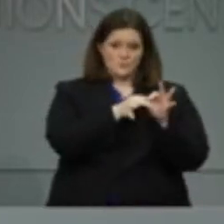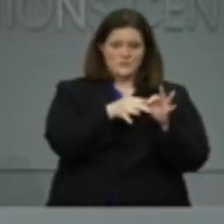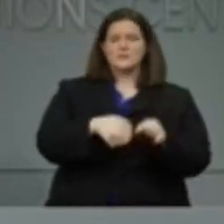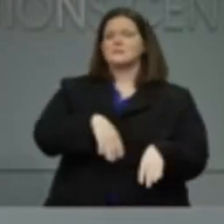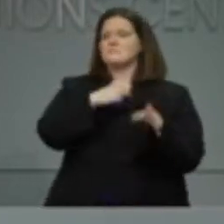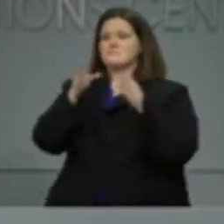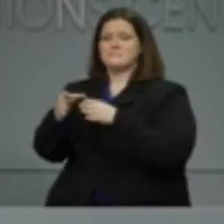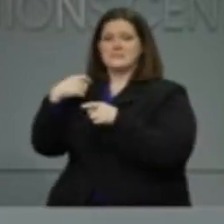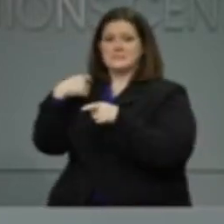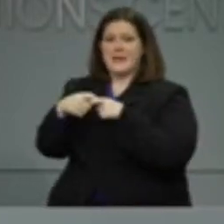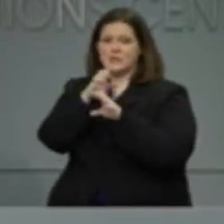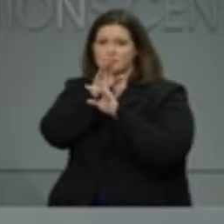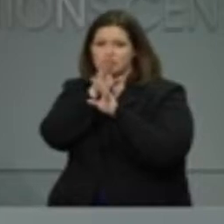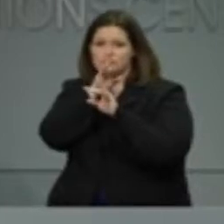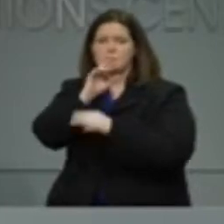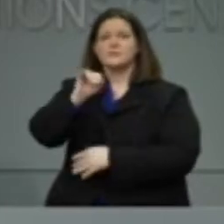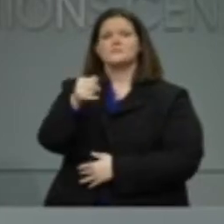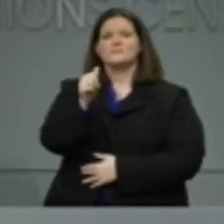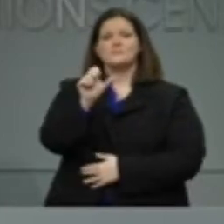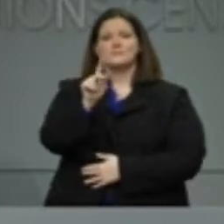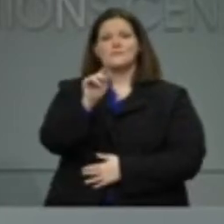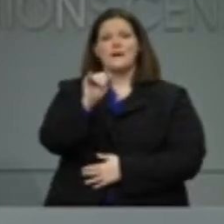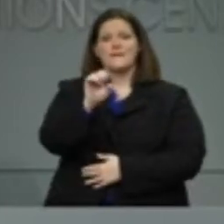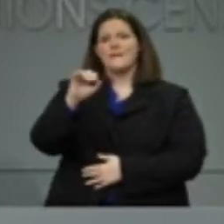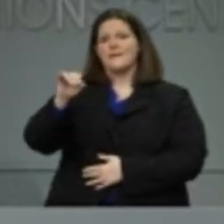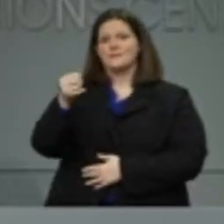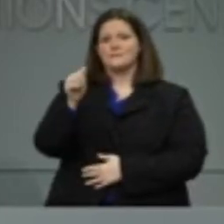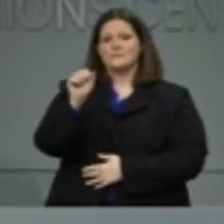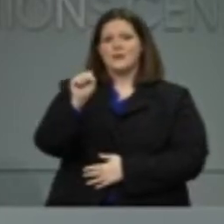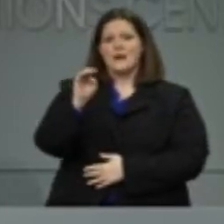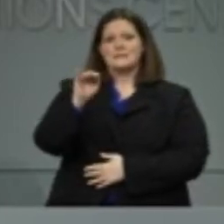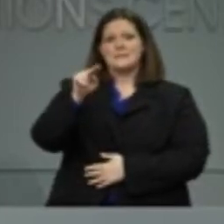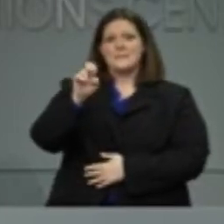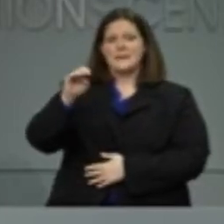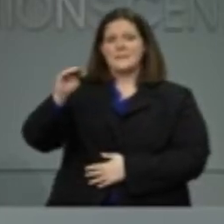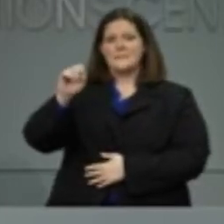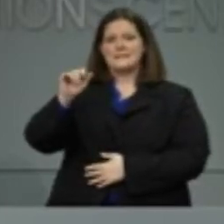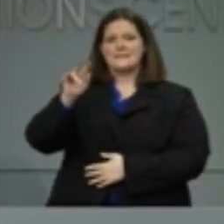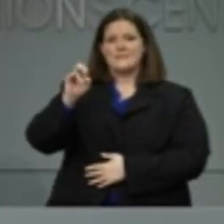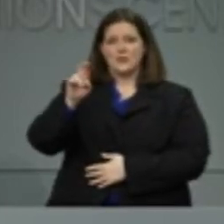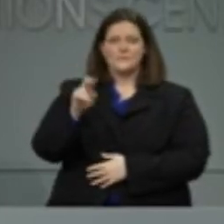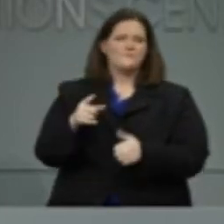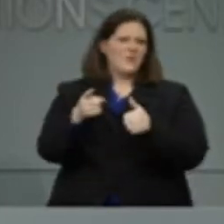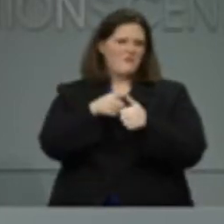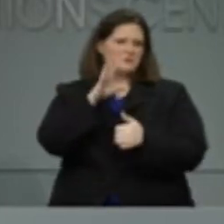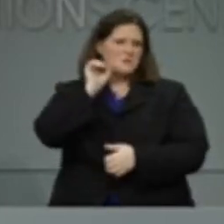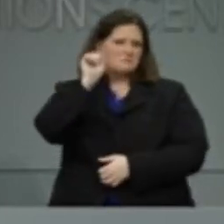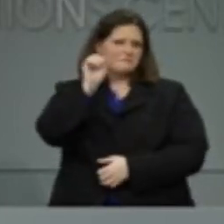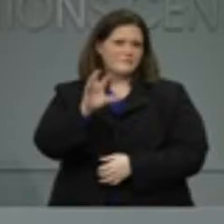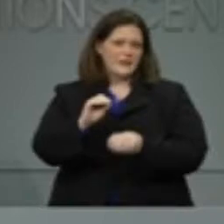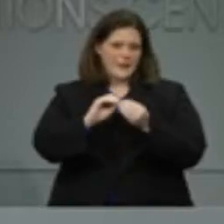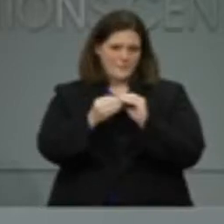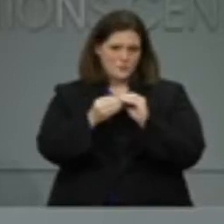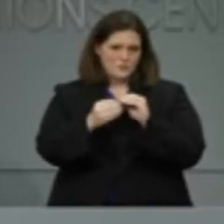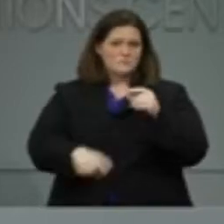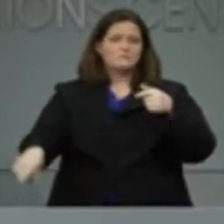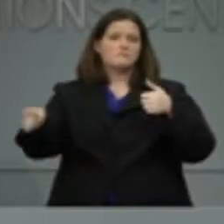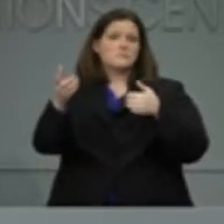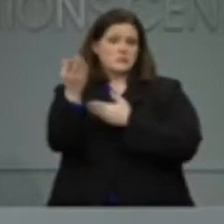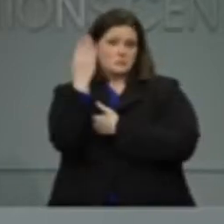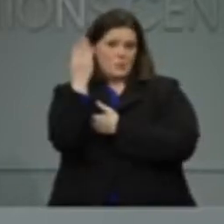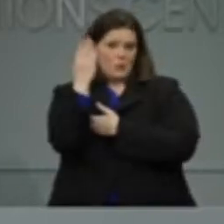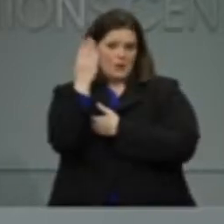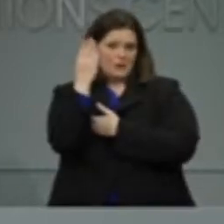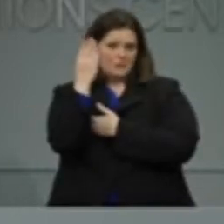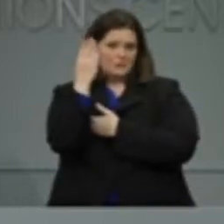our Spanish translators. I'll start with a rundown of the numbers. As of this morning, there